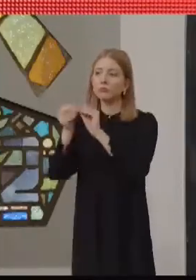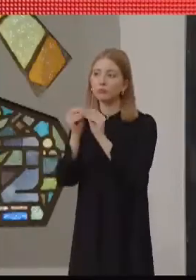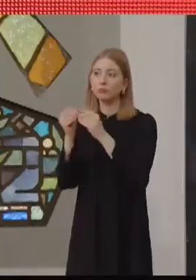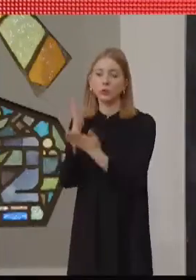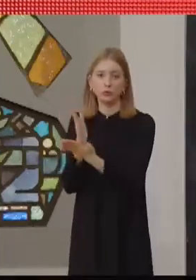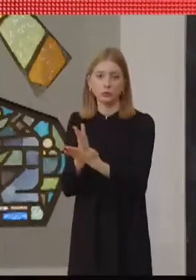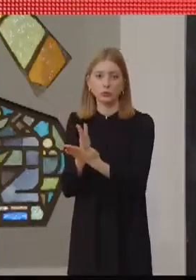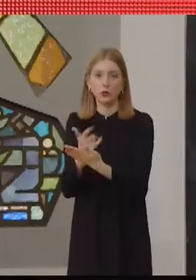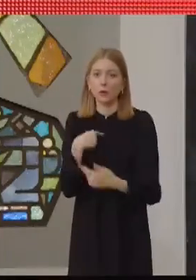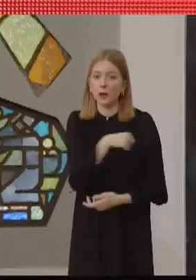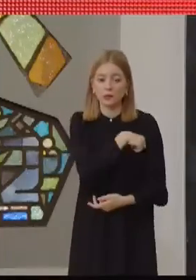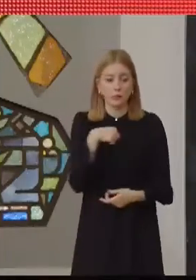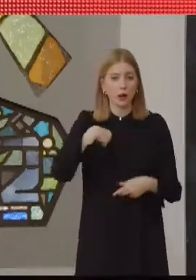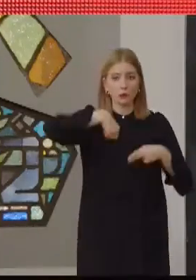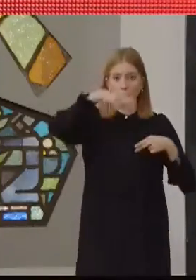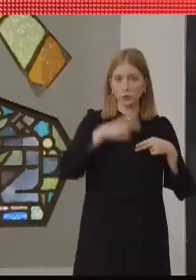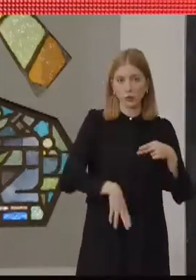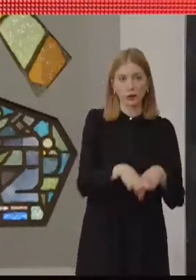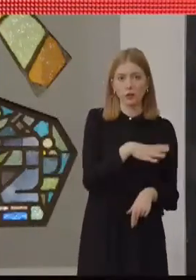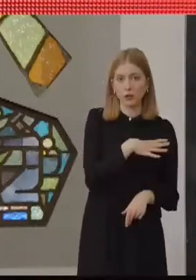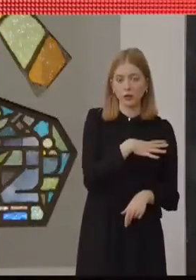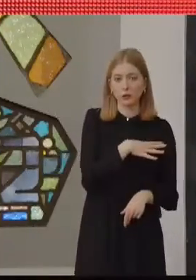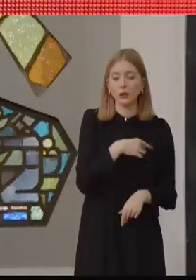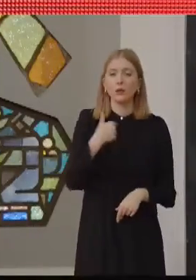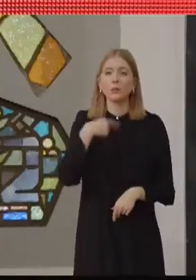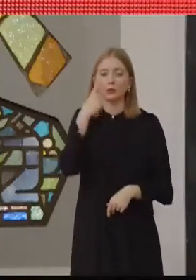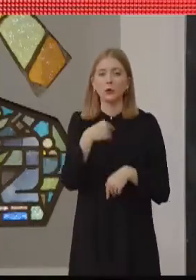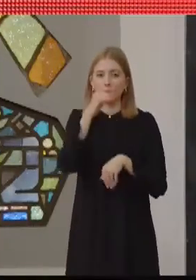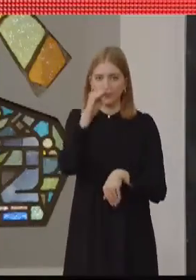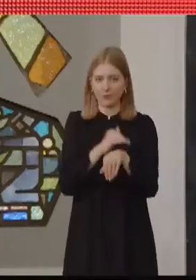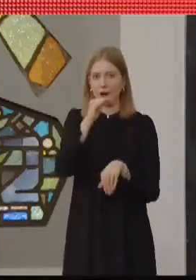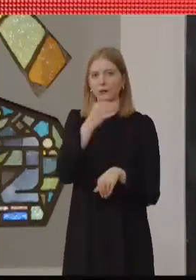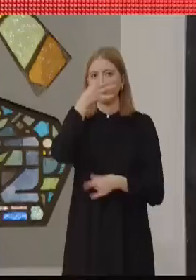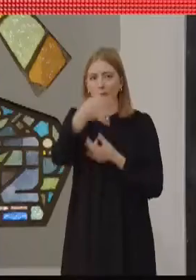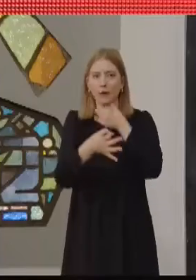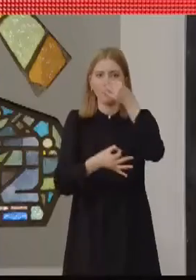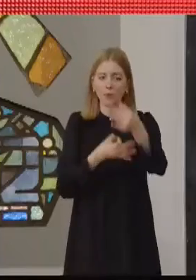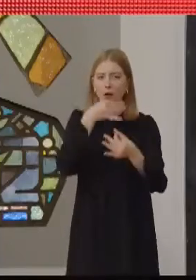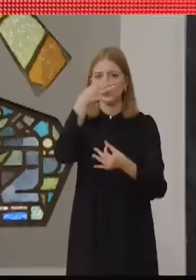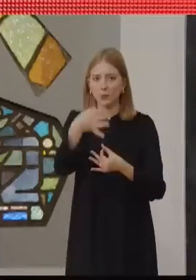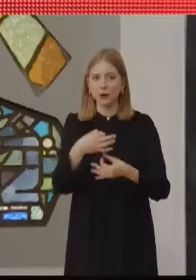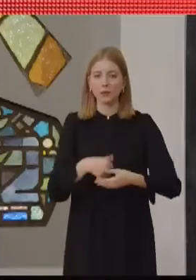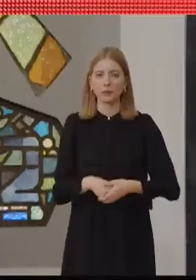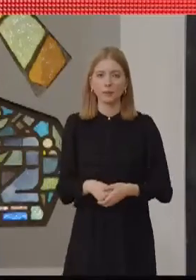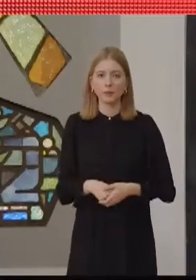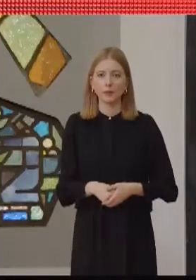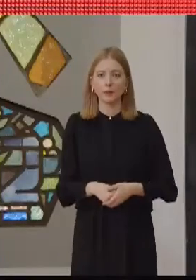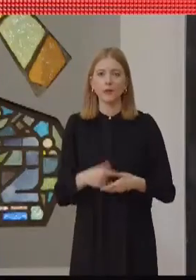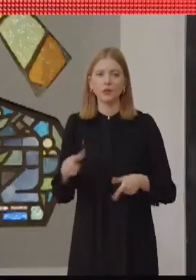NGOs, with scientists, and one of the initiatives is that we have to speak in facts, not